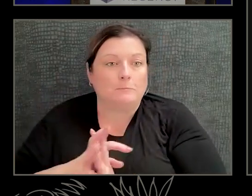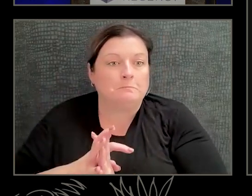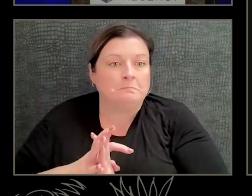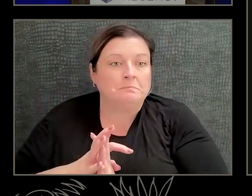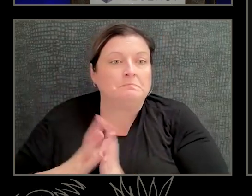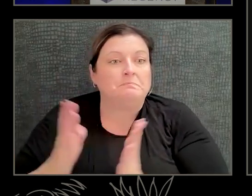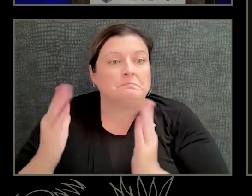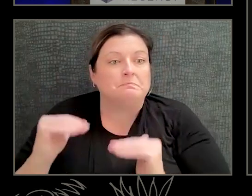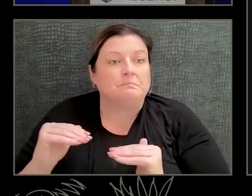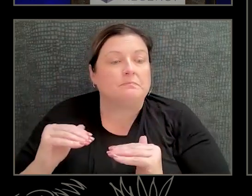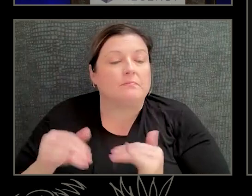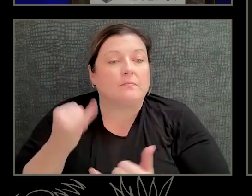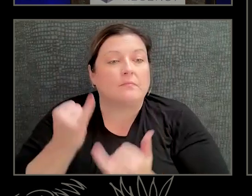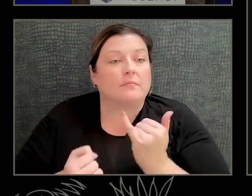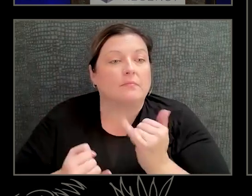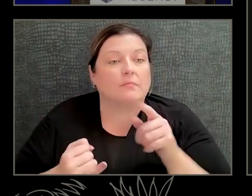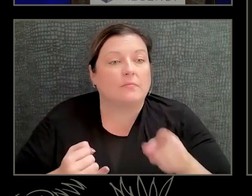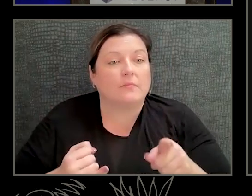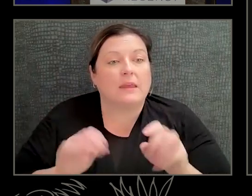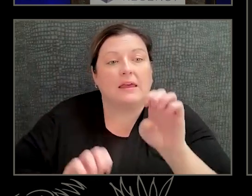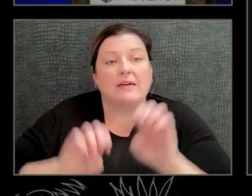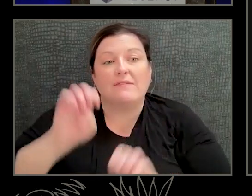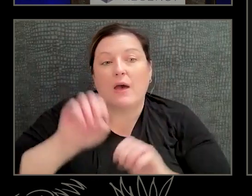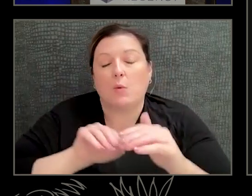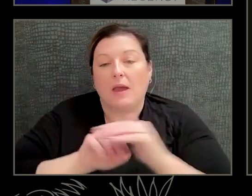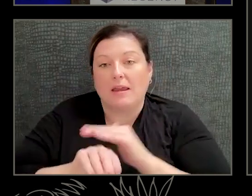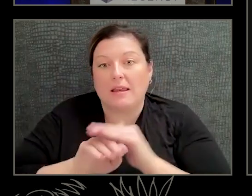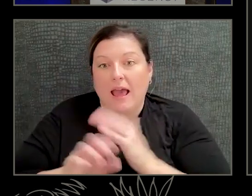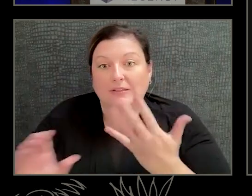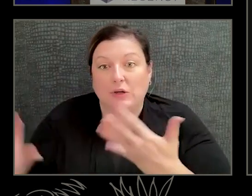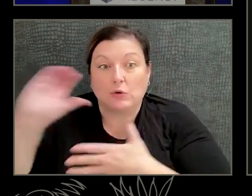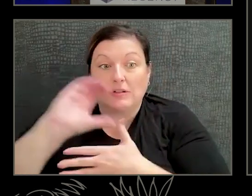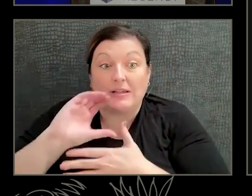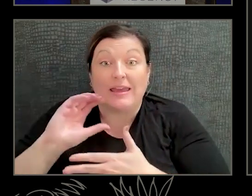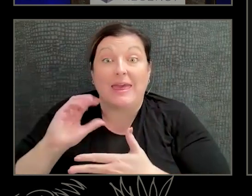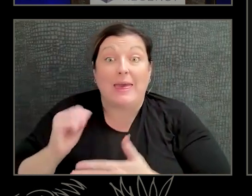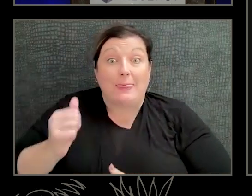And lastly, evaluate your access control criteria in the back end for